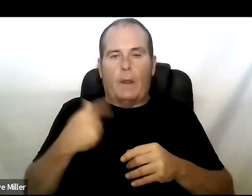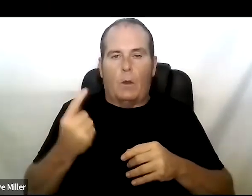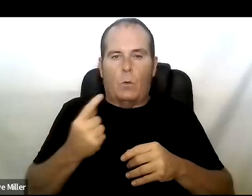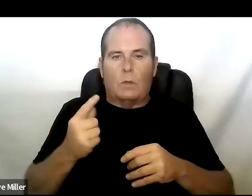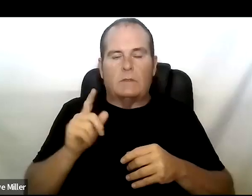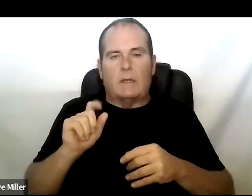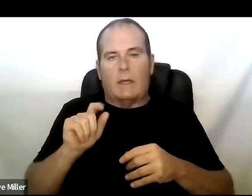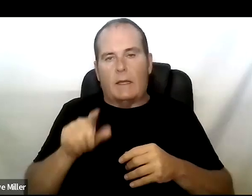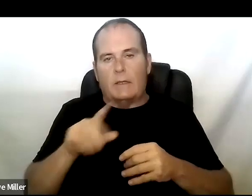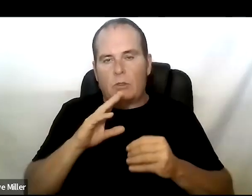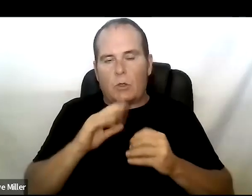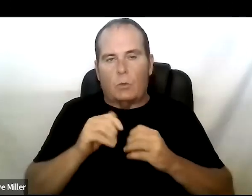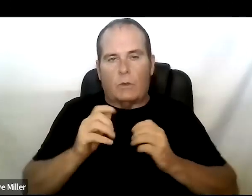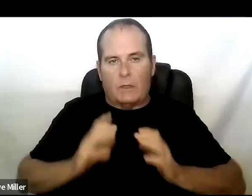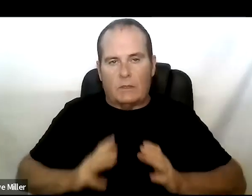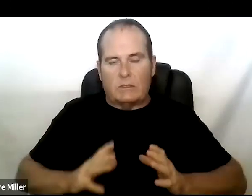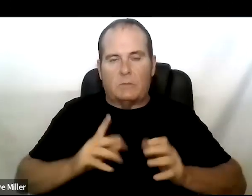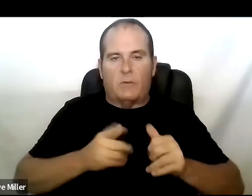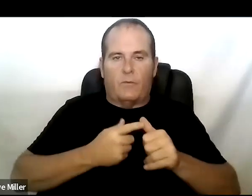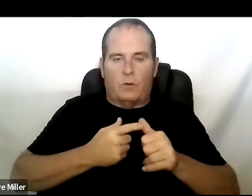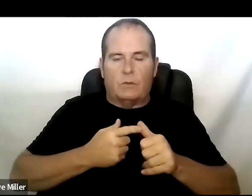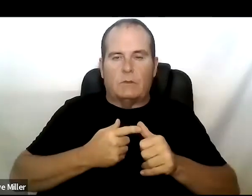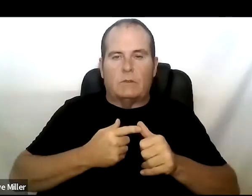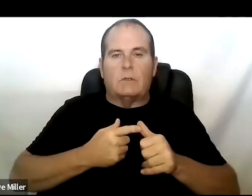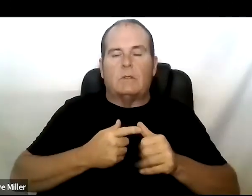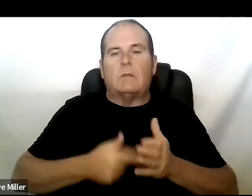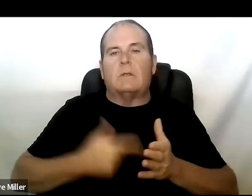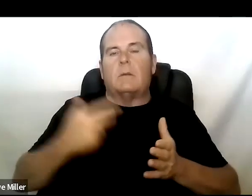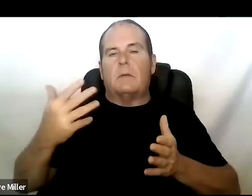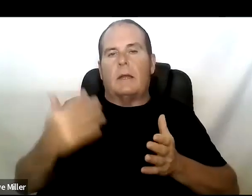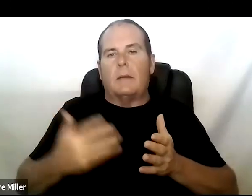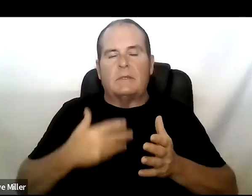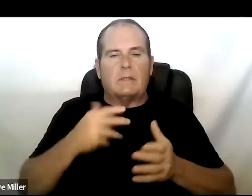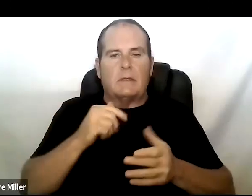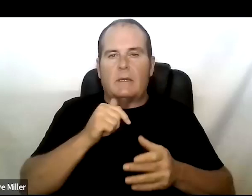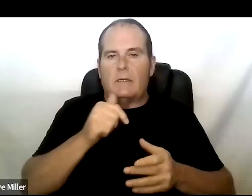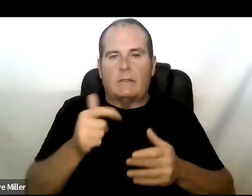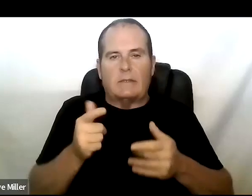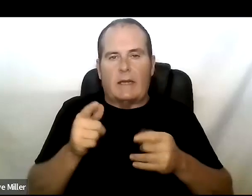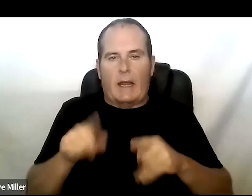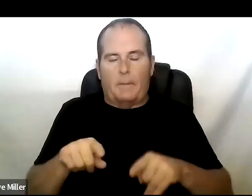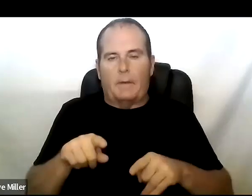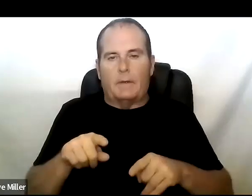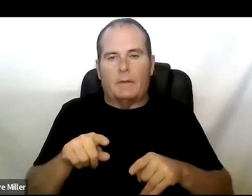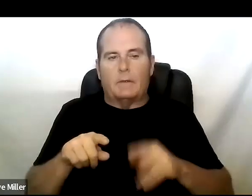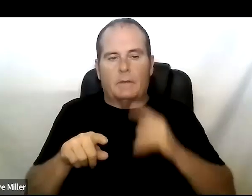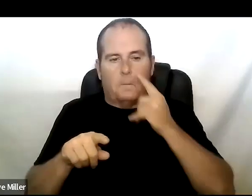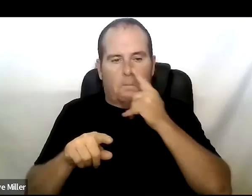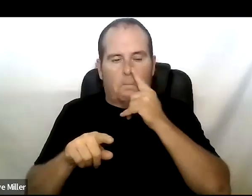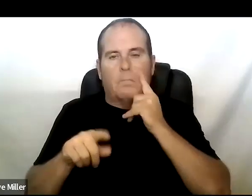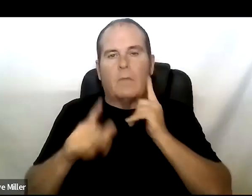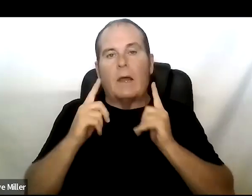to talk to the customer first. Sometimes this does not happen. Again, I think